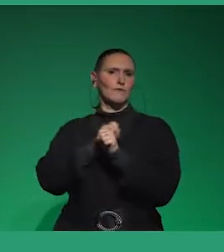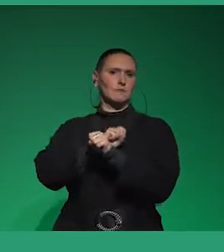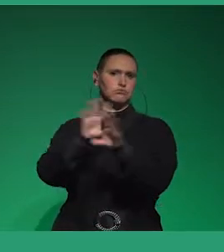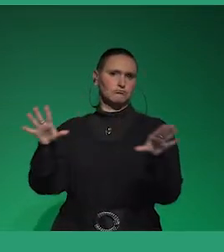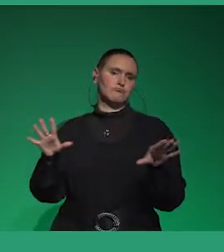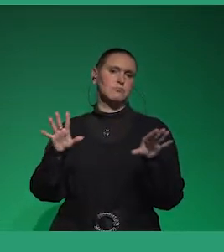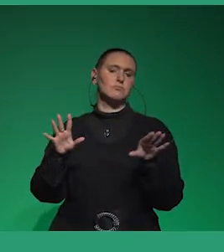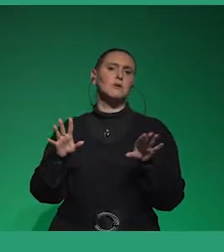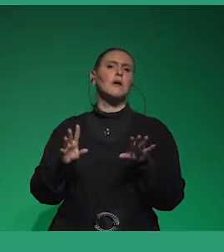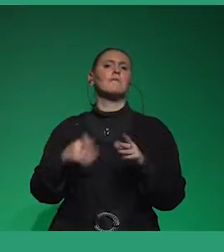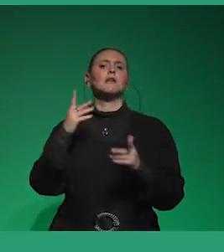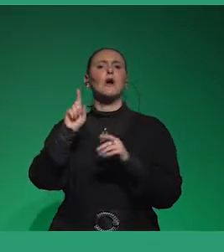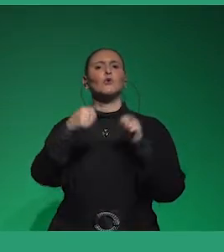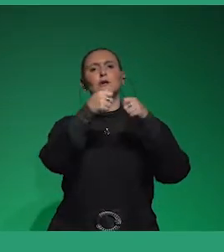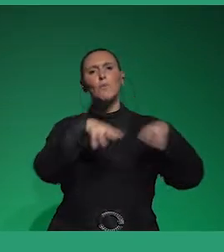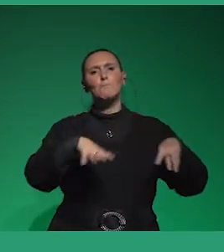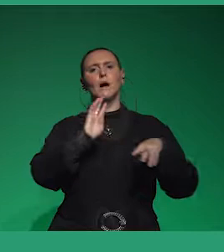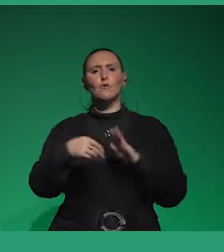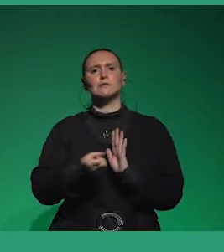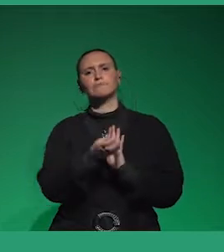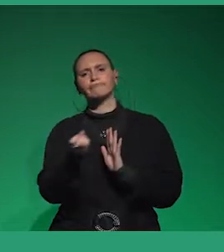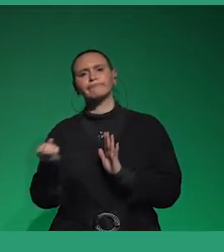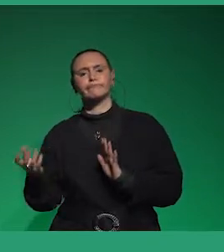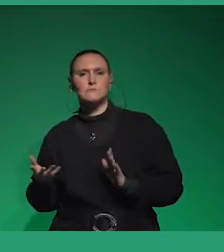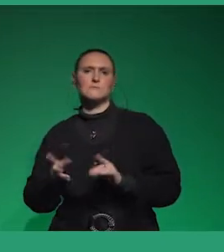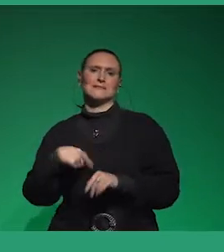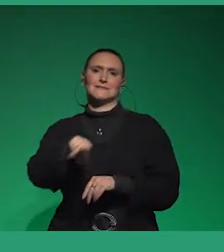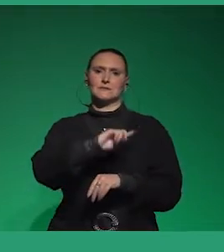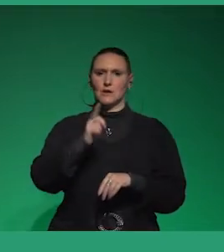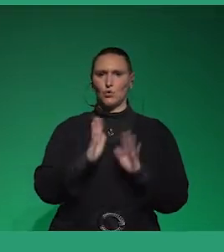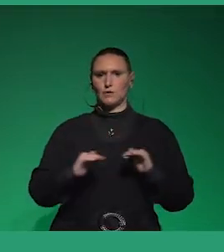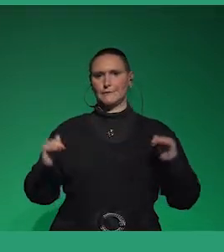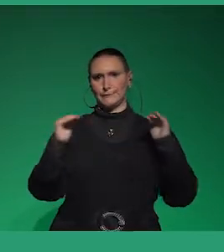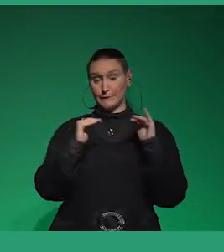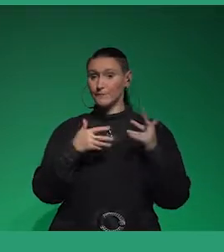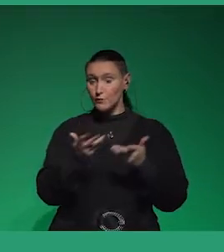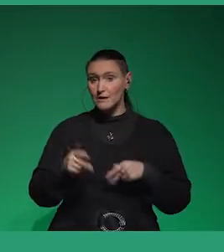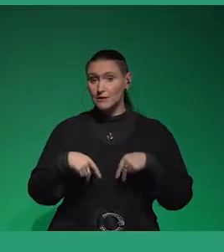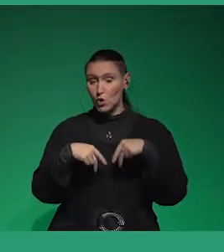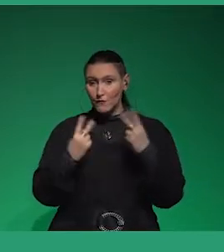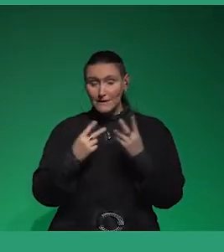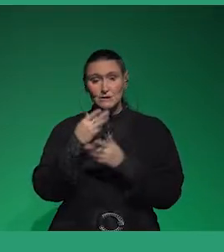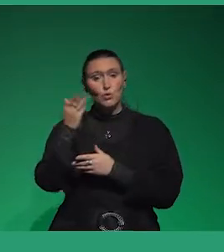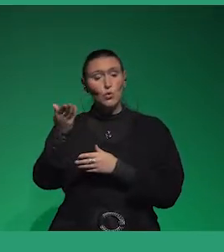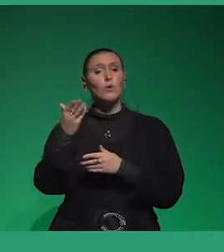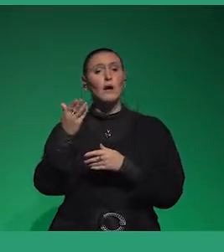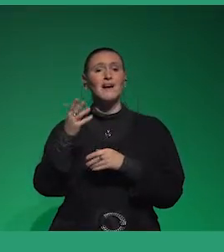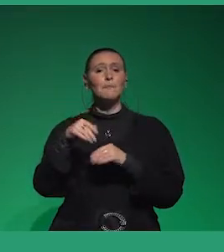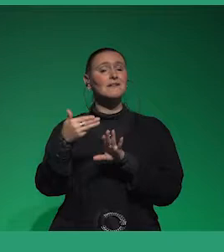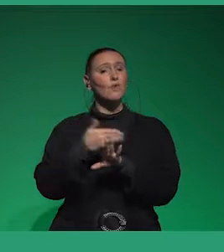sharing between subgroup, so that the publication before published has been